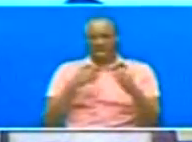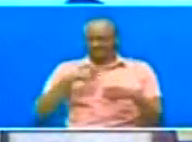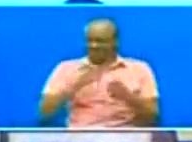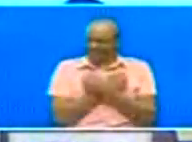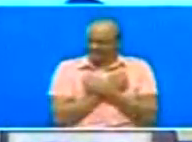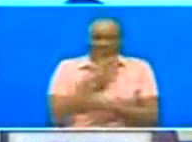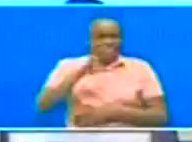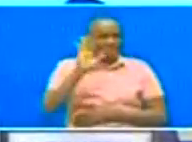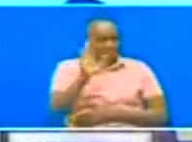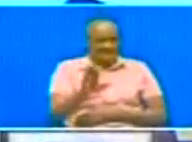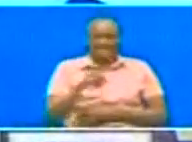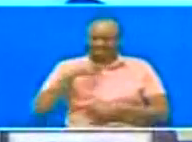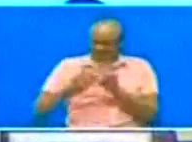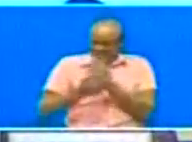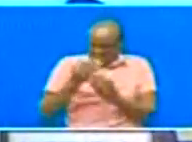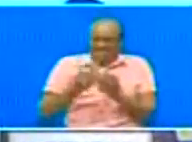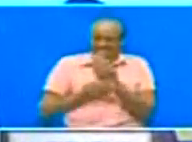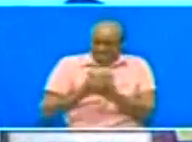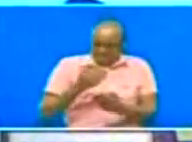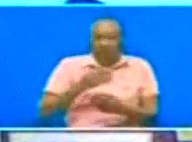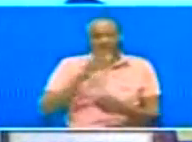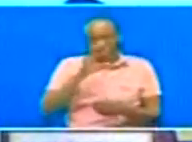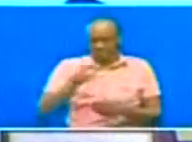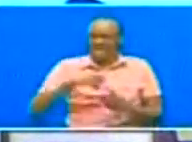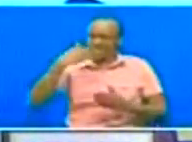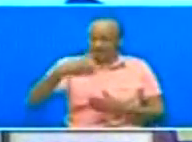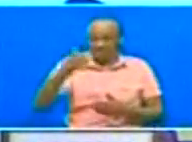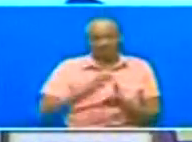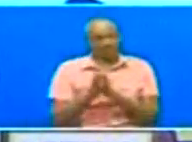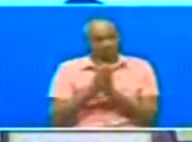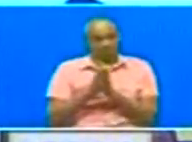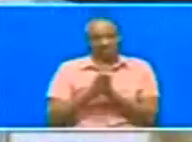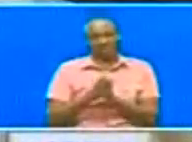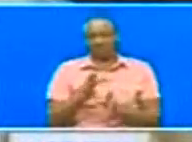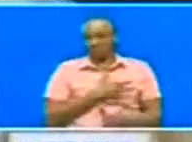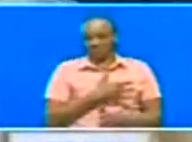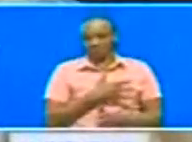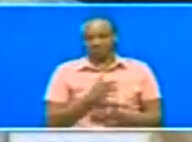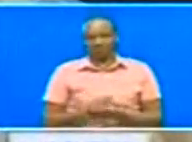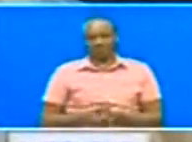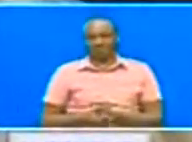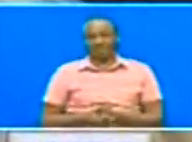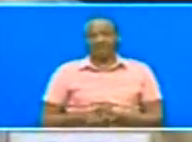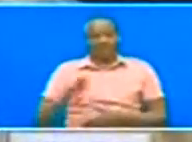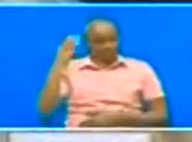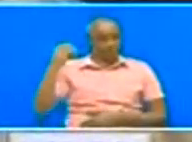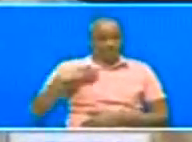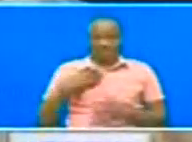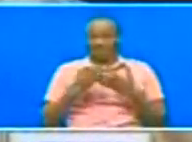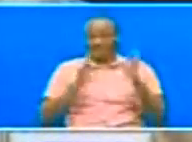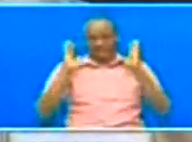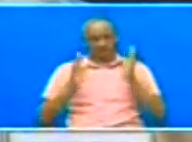her son gives her the strength to take each day as it comes. I was in denial at